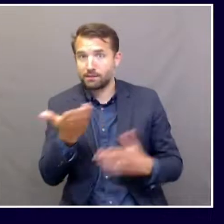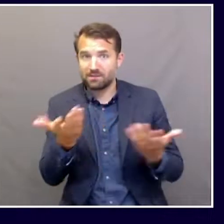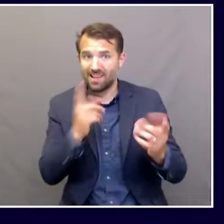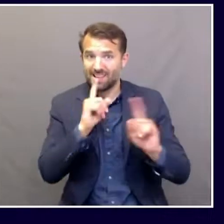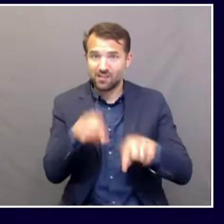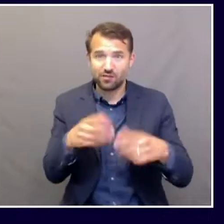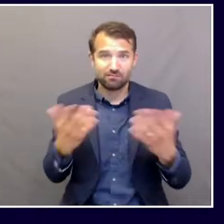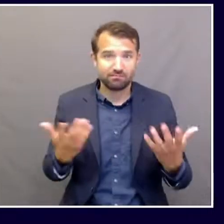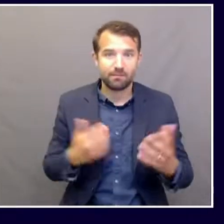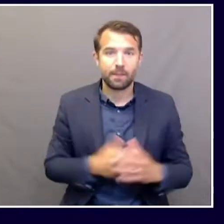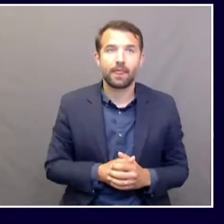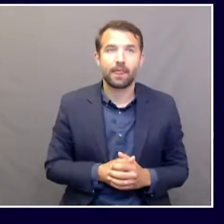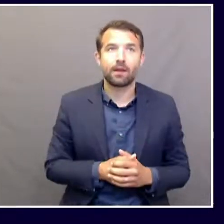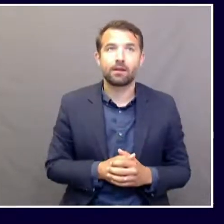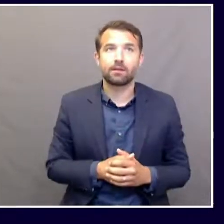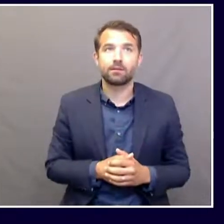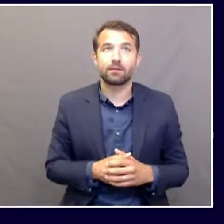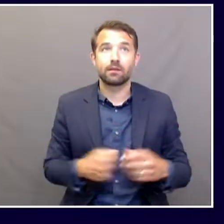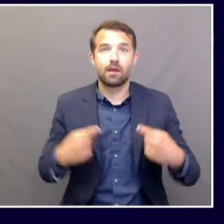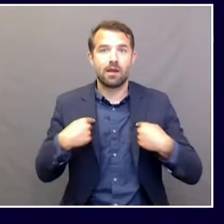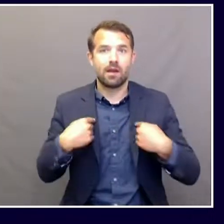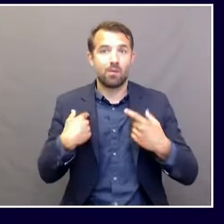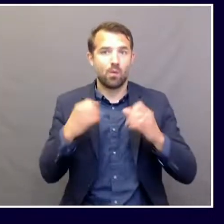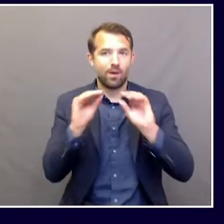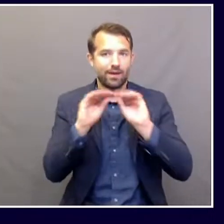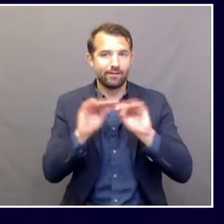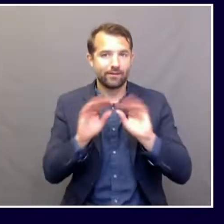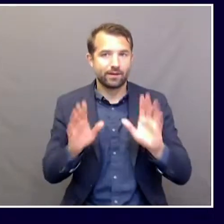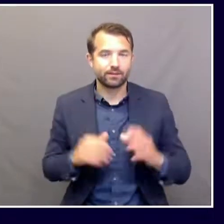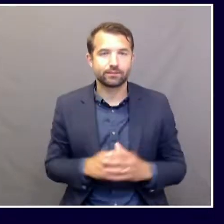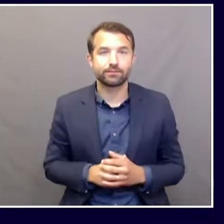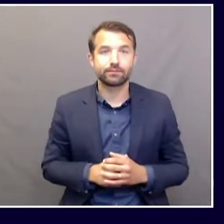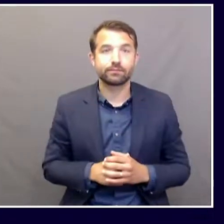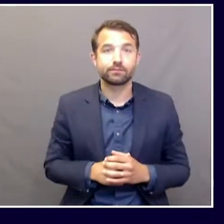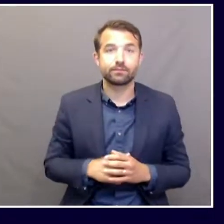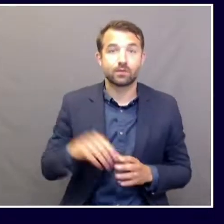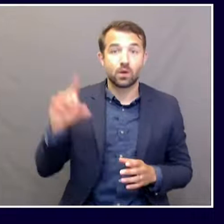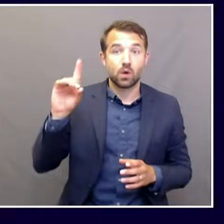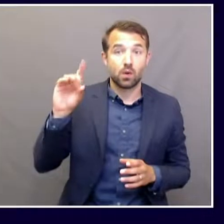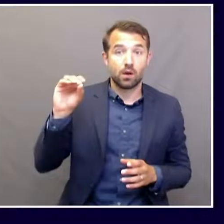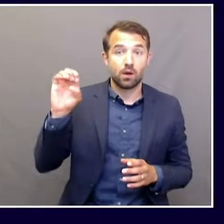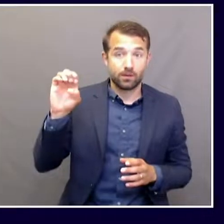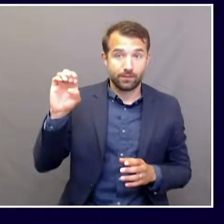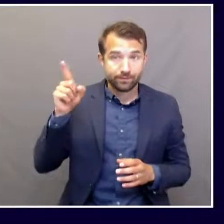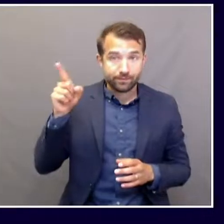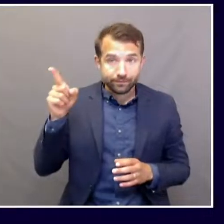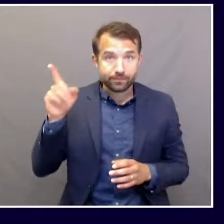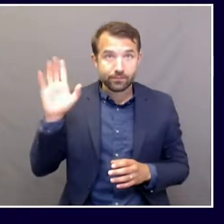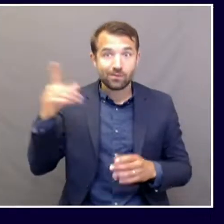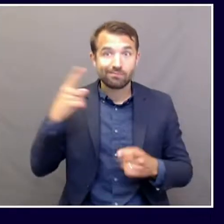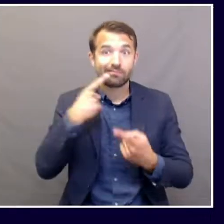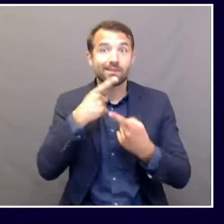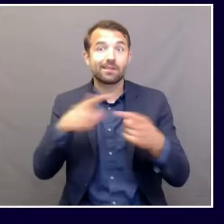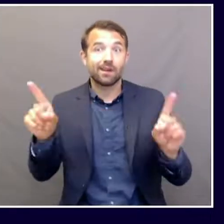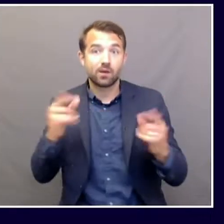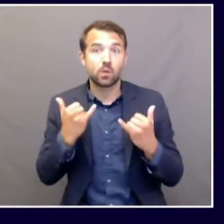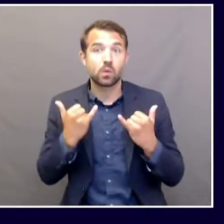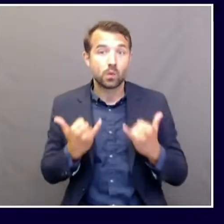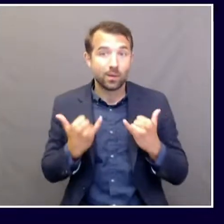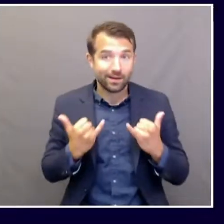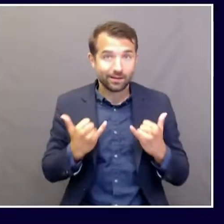clarify, today's guidance from the Department of Education was about it changing